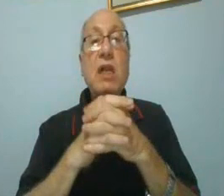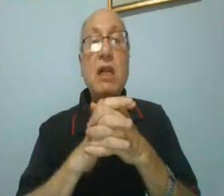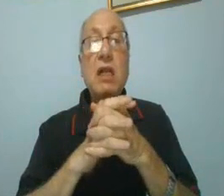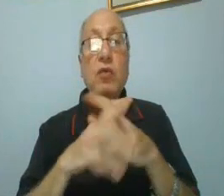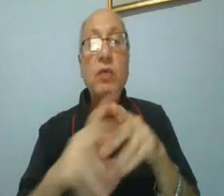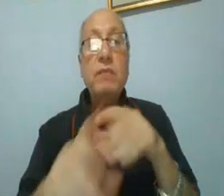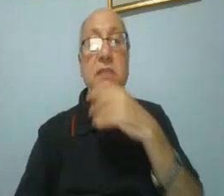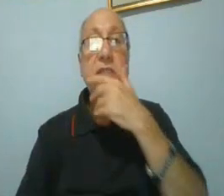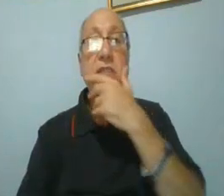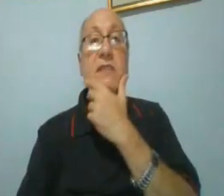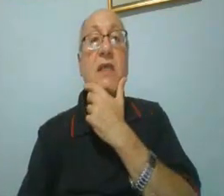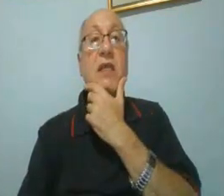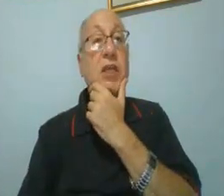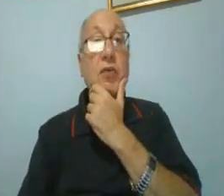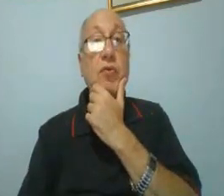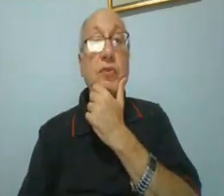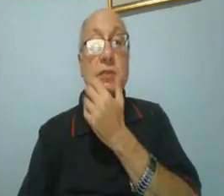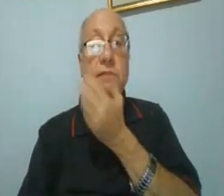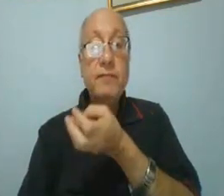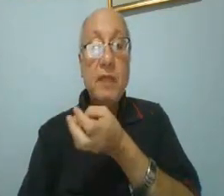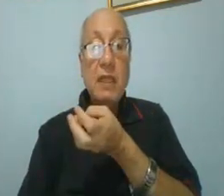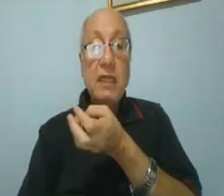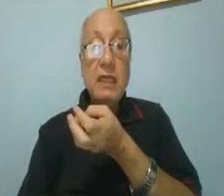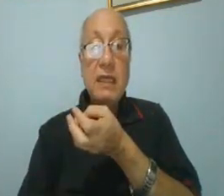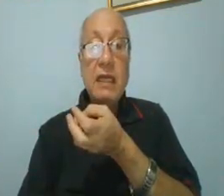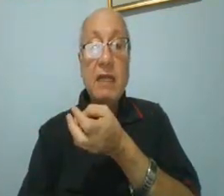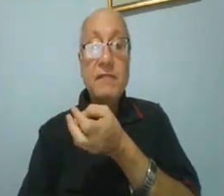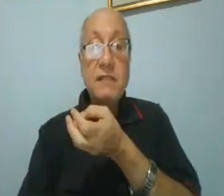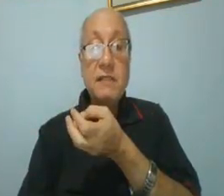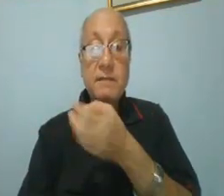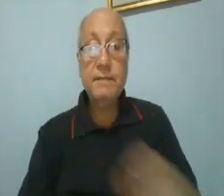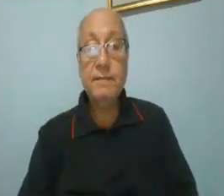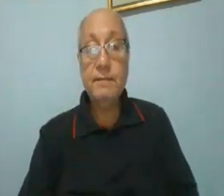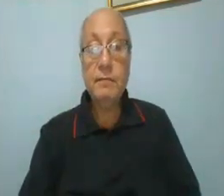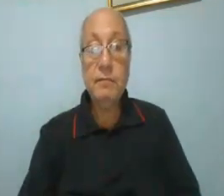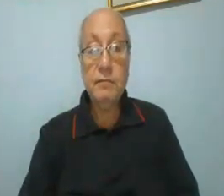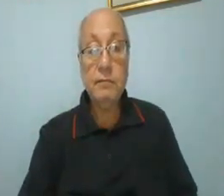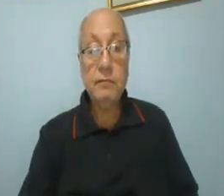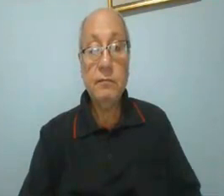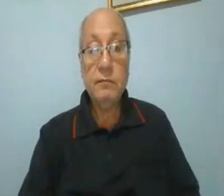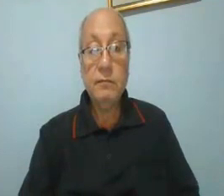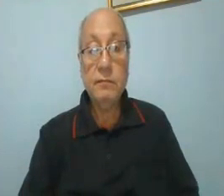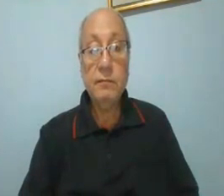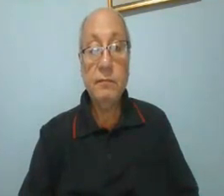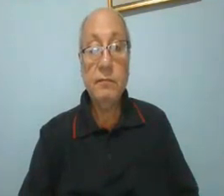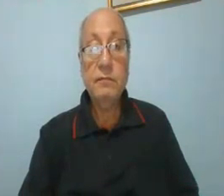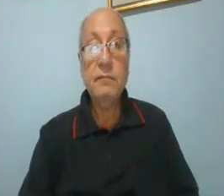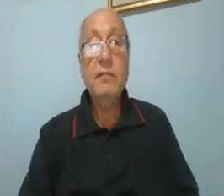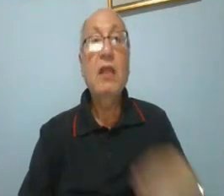The personal equipments include gloves,